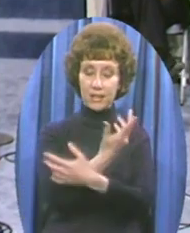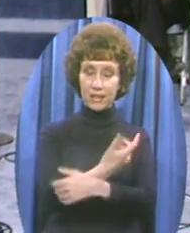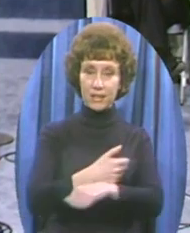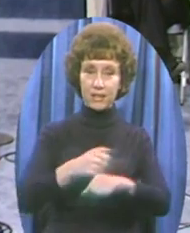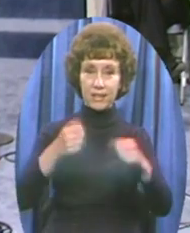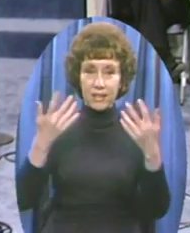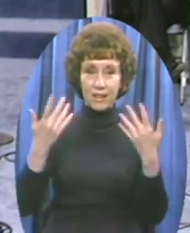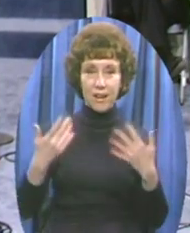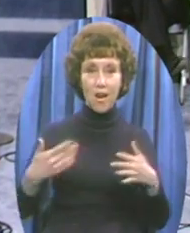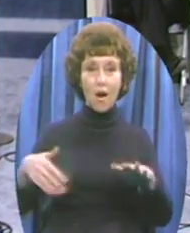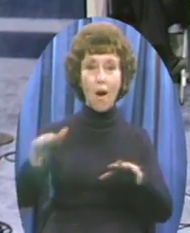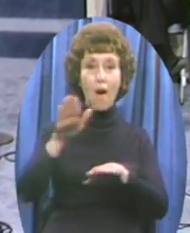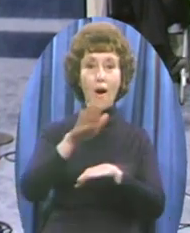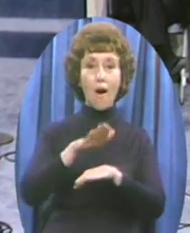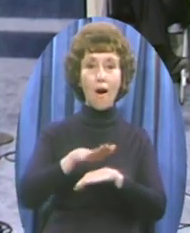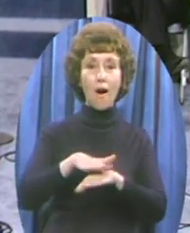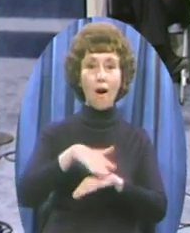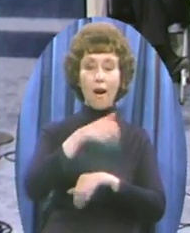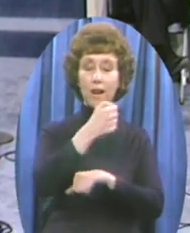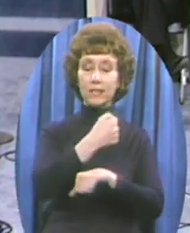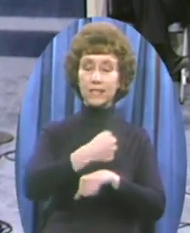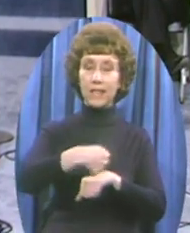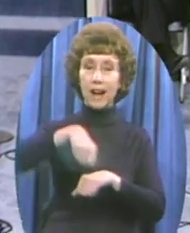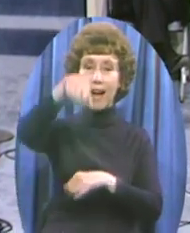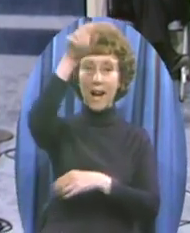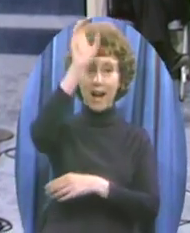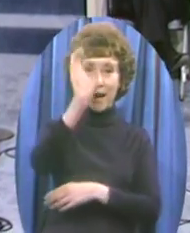pardon on